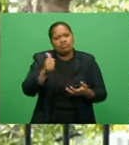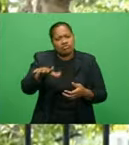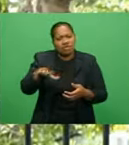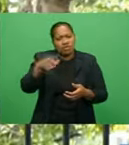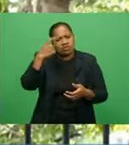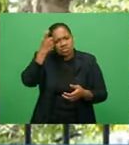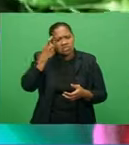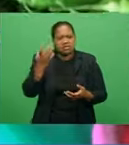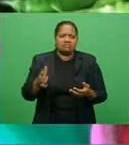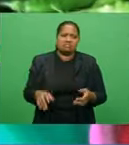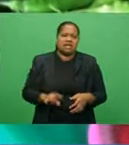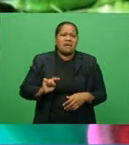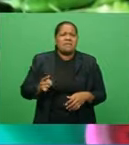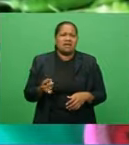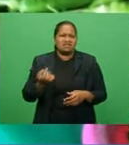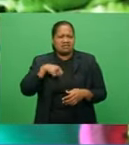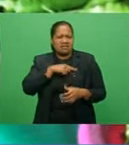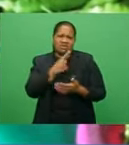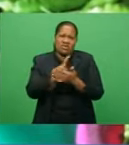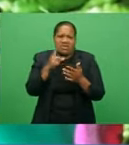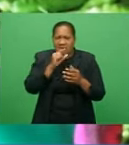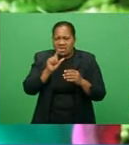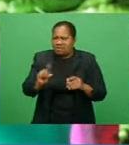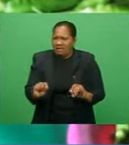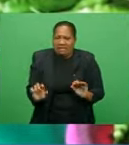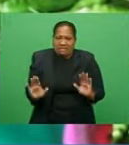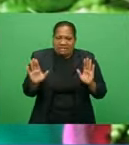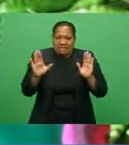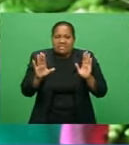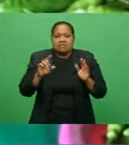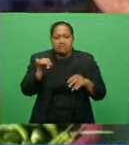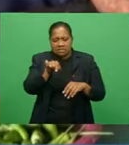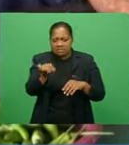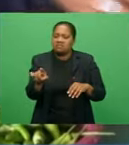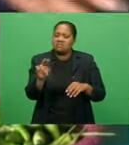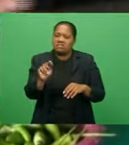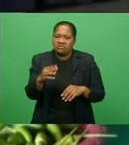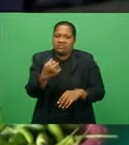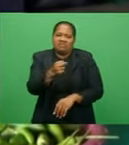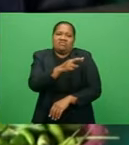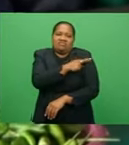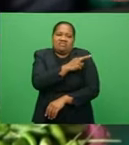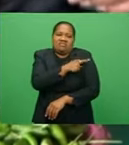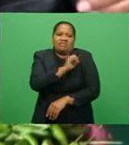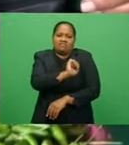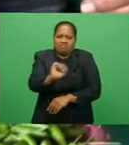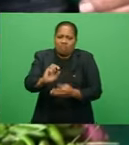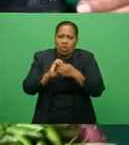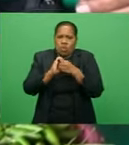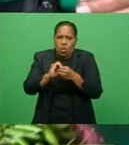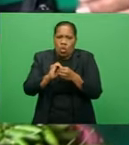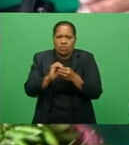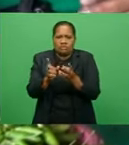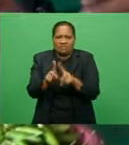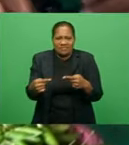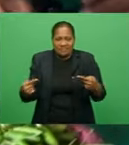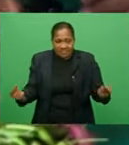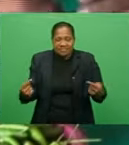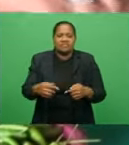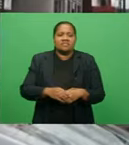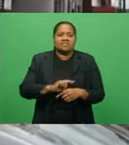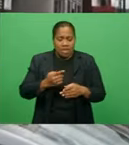do so much. Again, they need to take some responsibility for their personal belongings, but we're